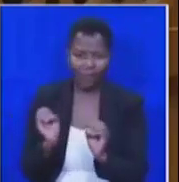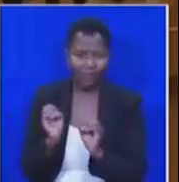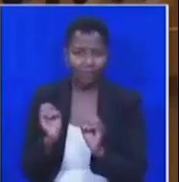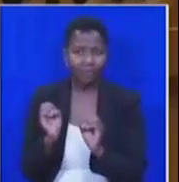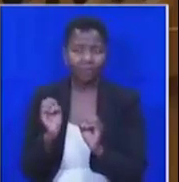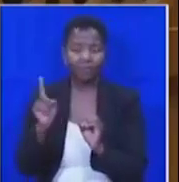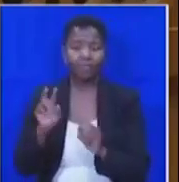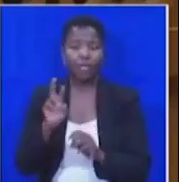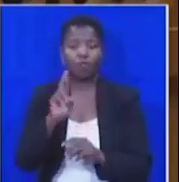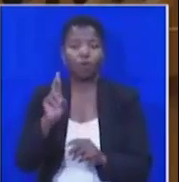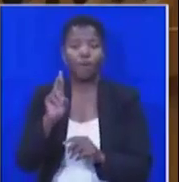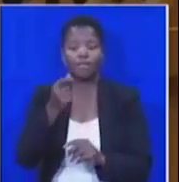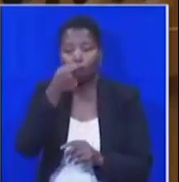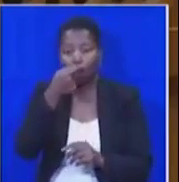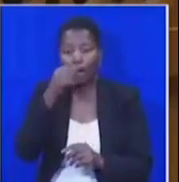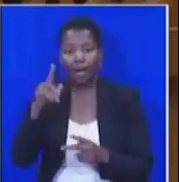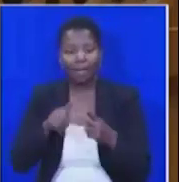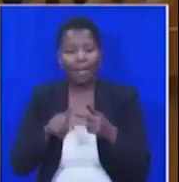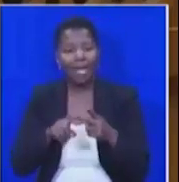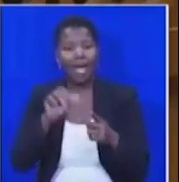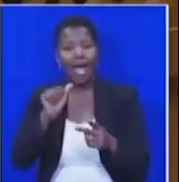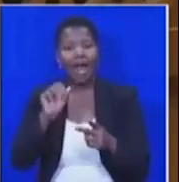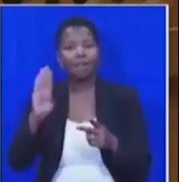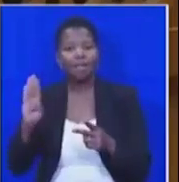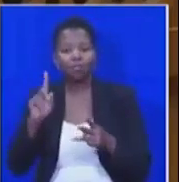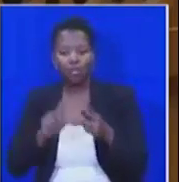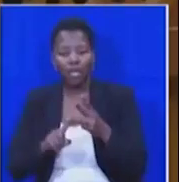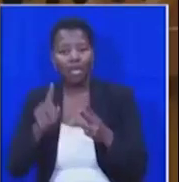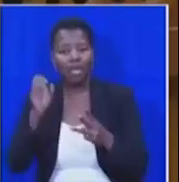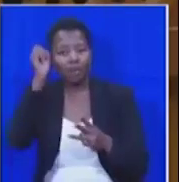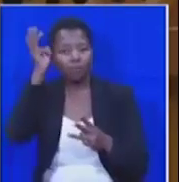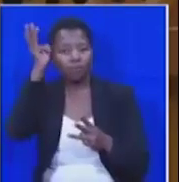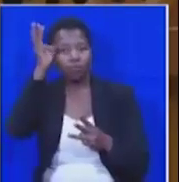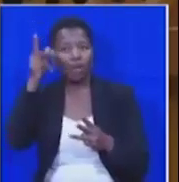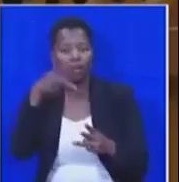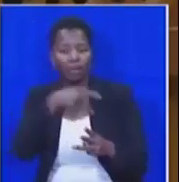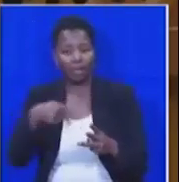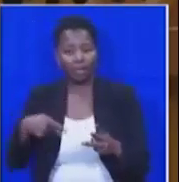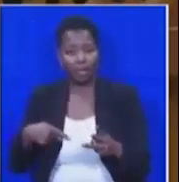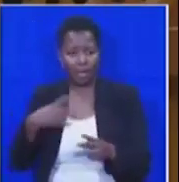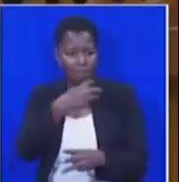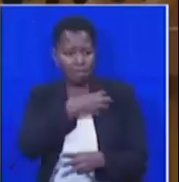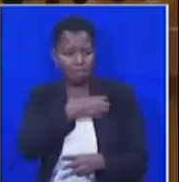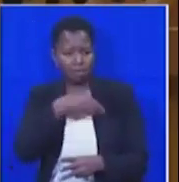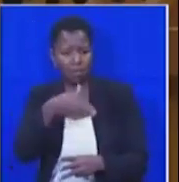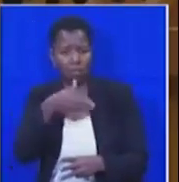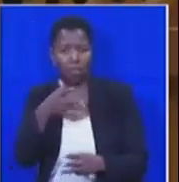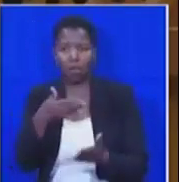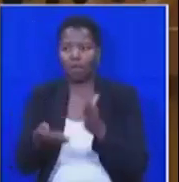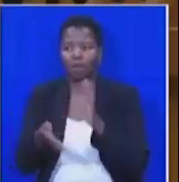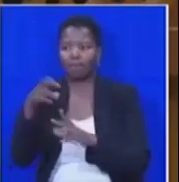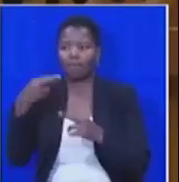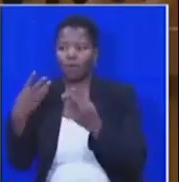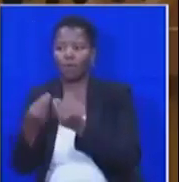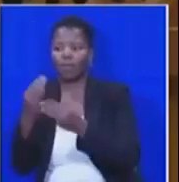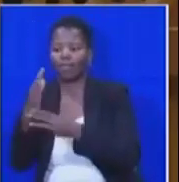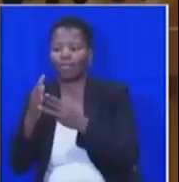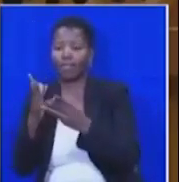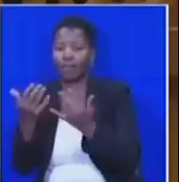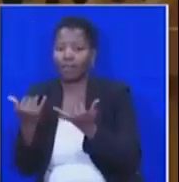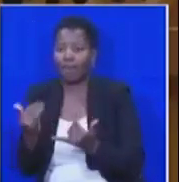Robert Mugabe, al-Bashir, King Mswati. I notice the minister's not in the house, probably off dining with one of those despots this evening